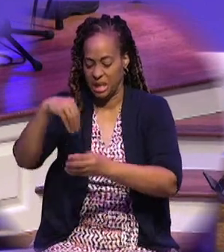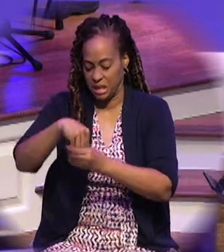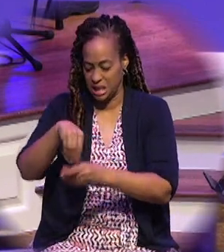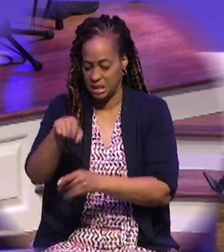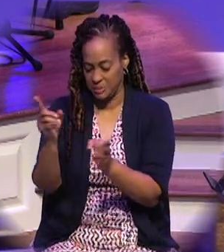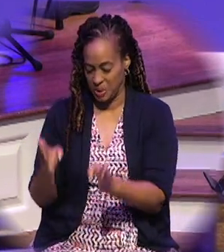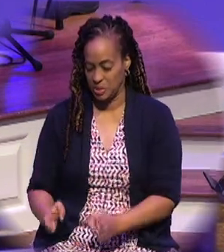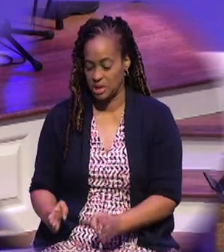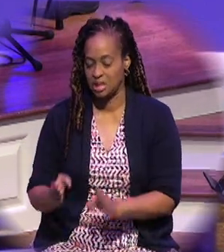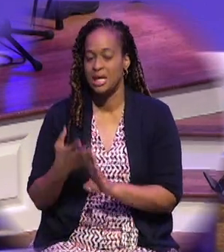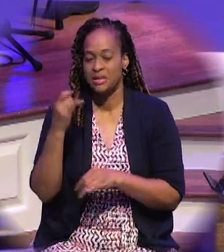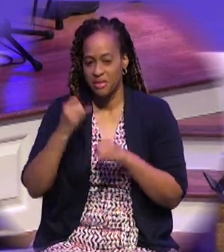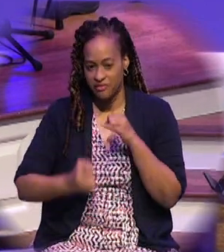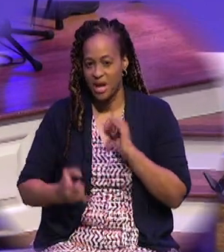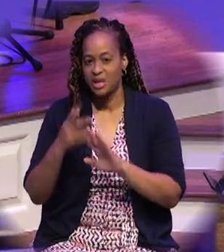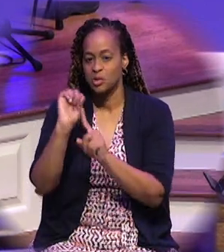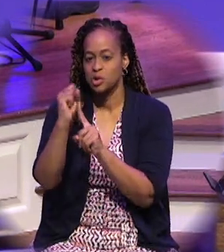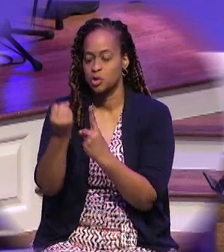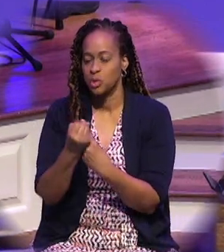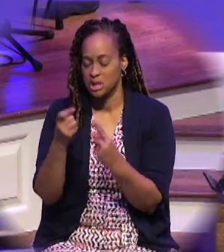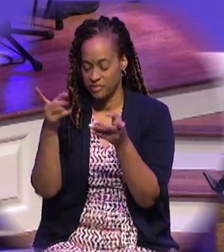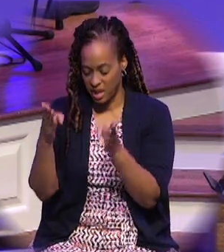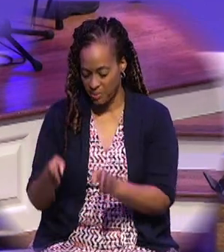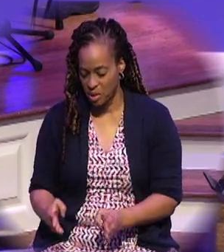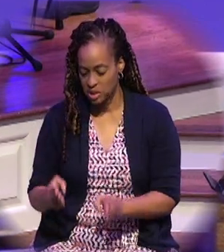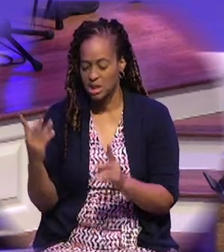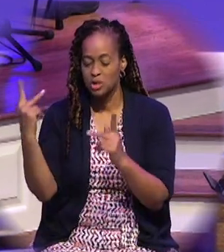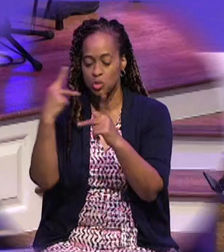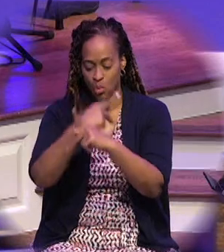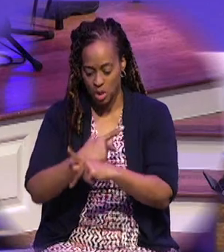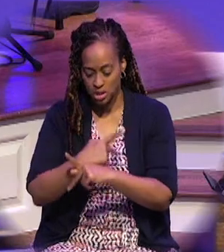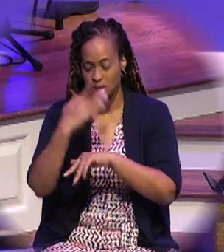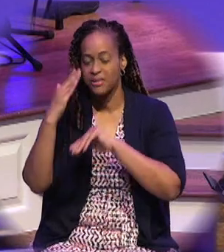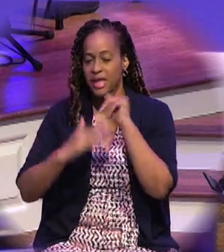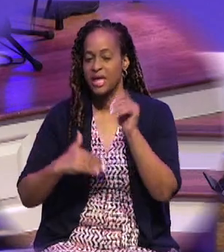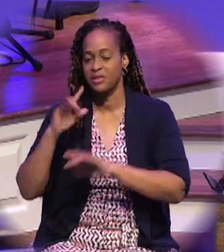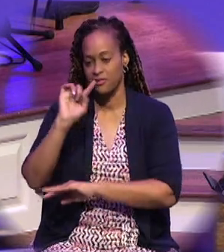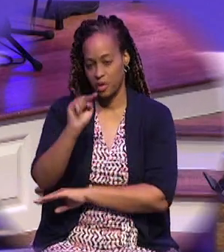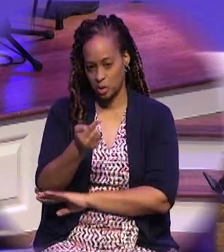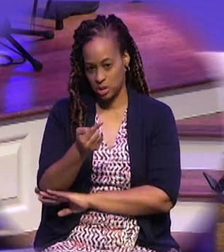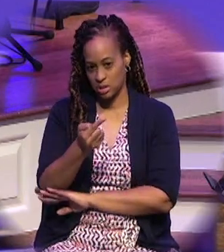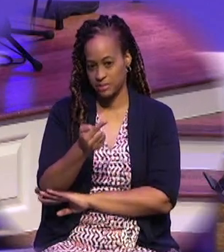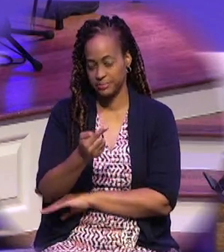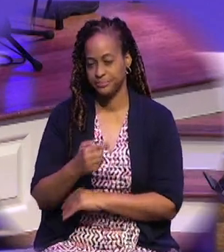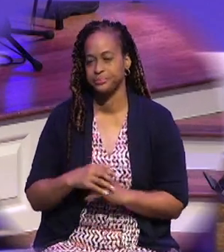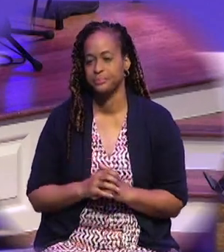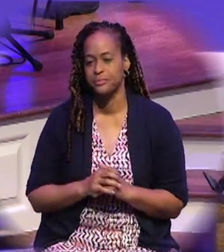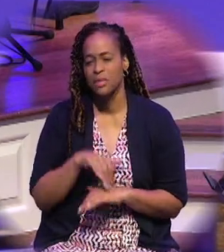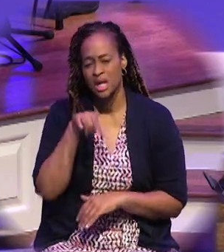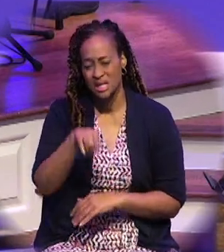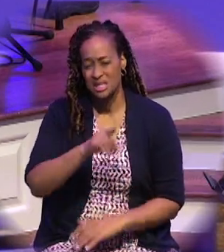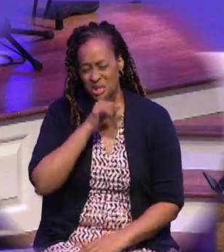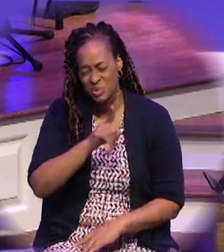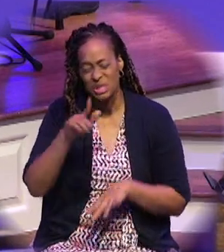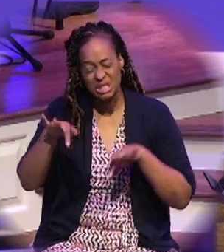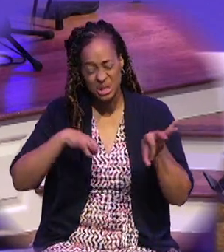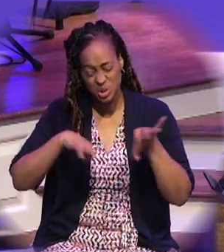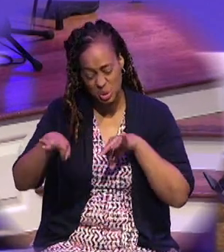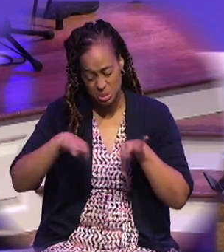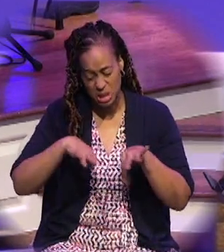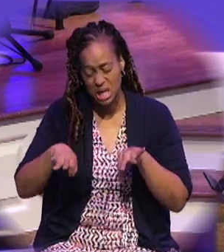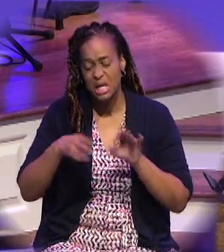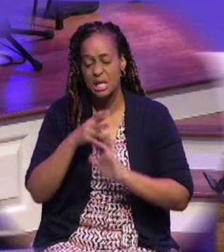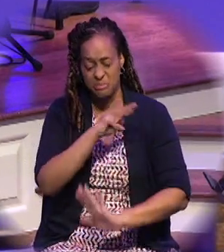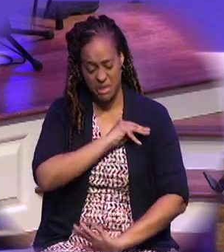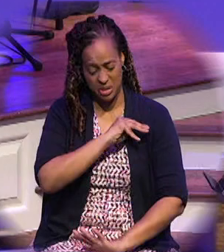the final condition of that person is worse than the first. This is really a description of